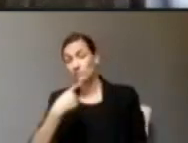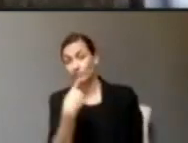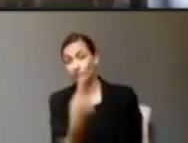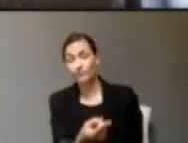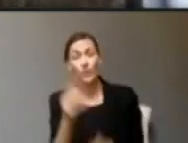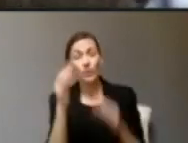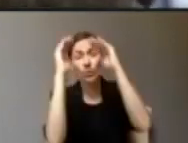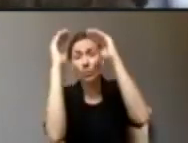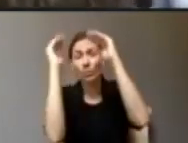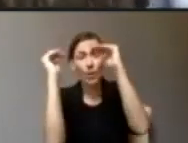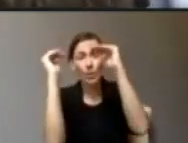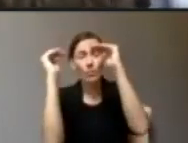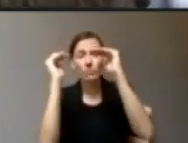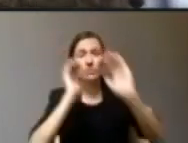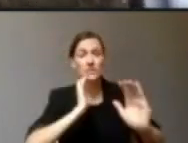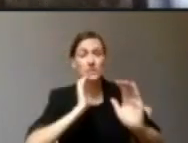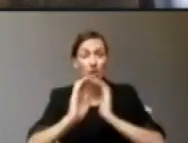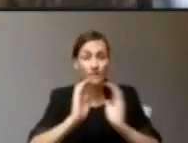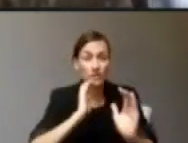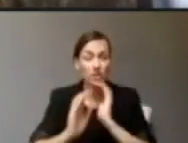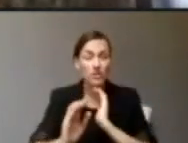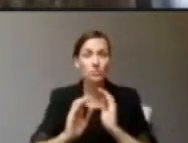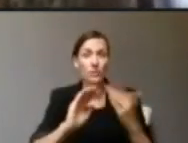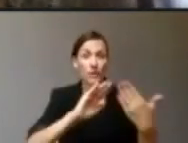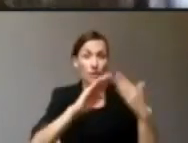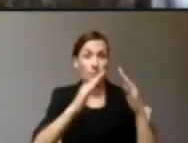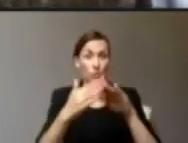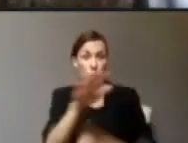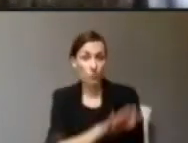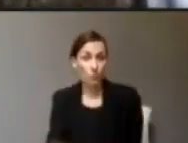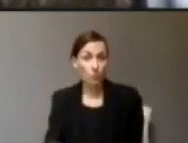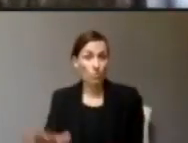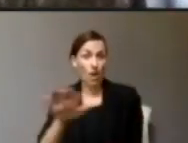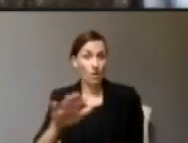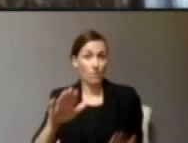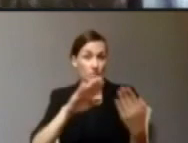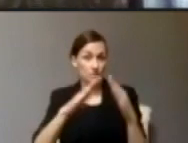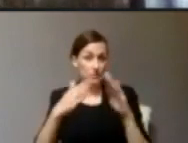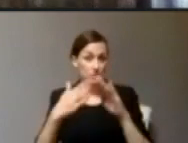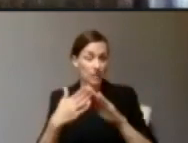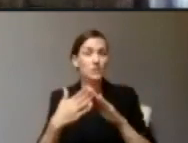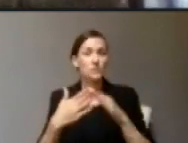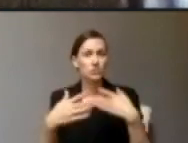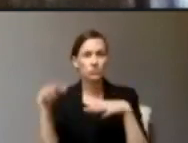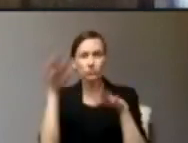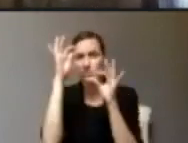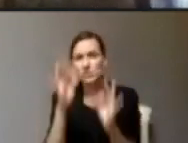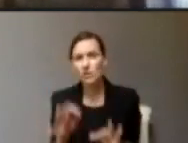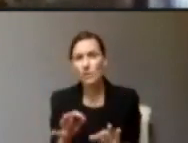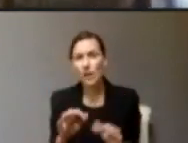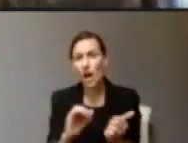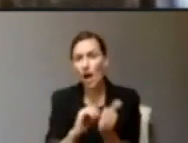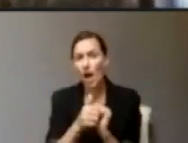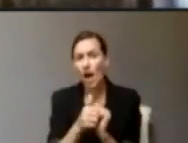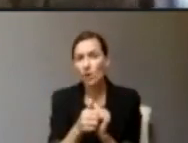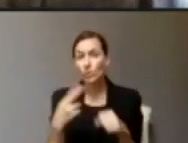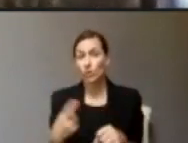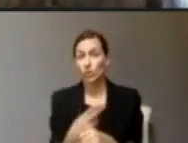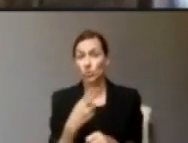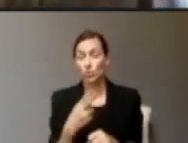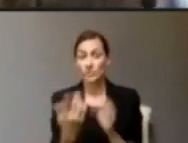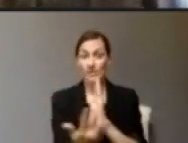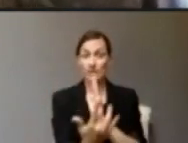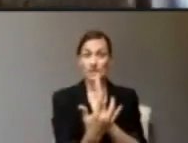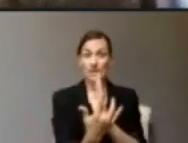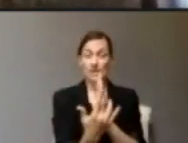hope to have this conversation with communities around the city to determine how we can deploy this technology in a way that is